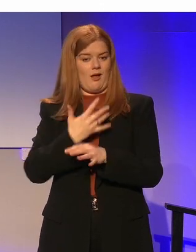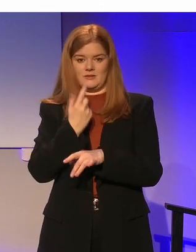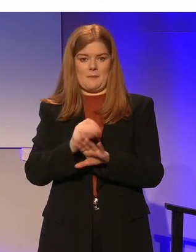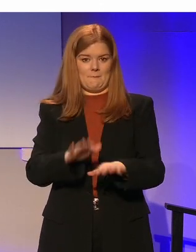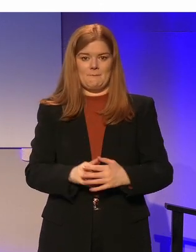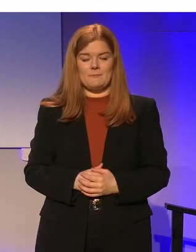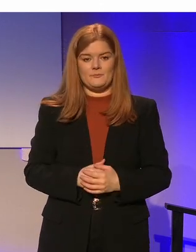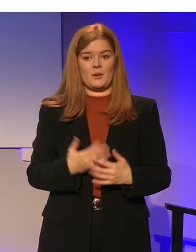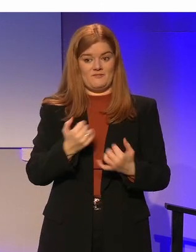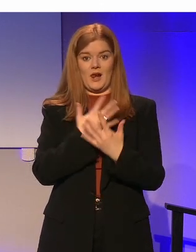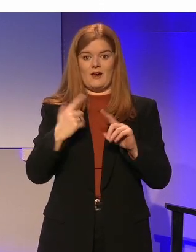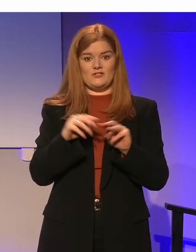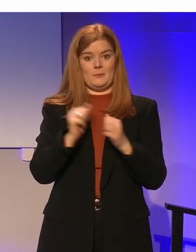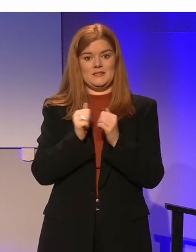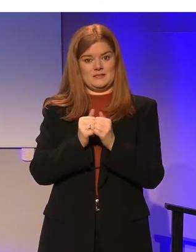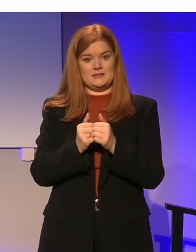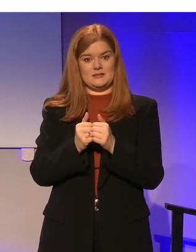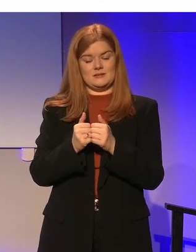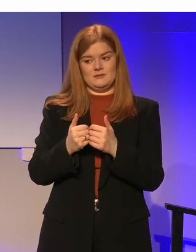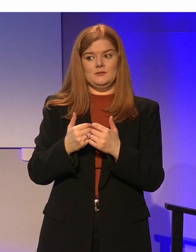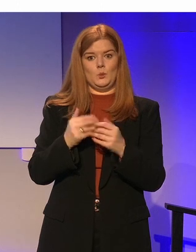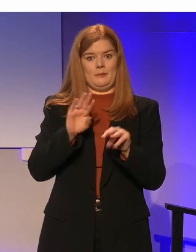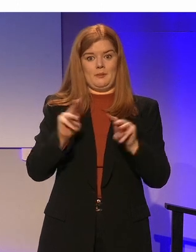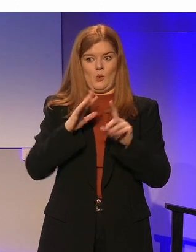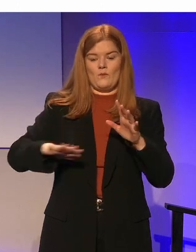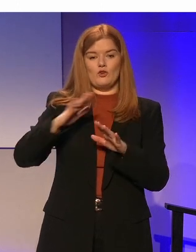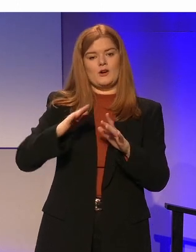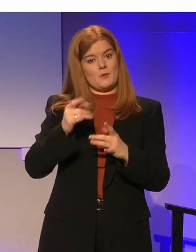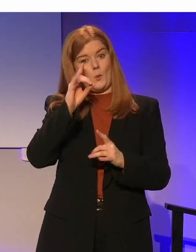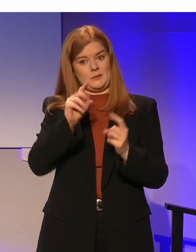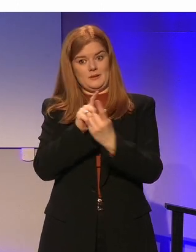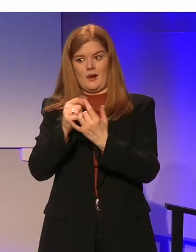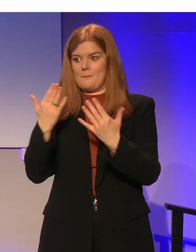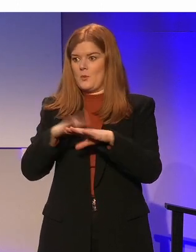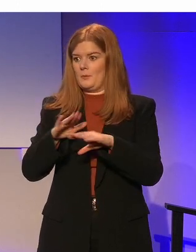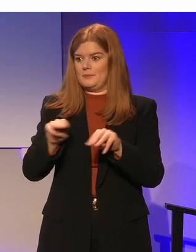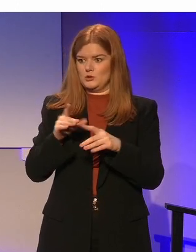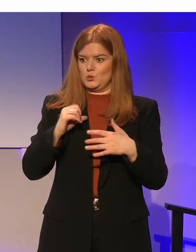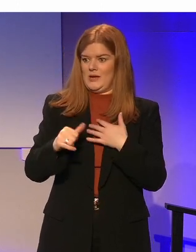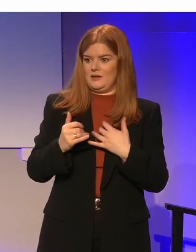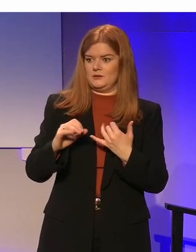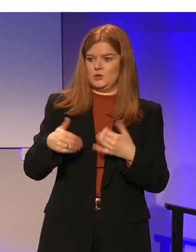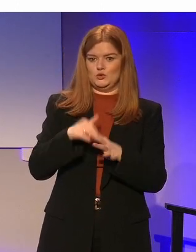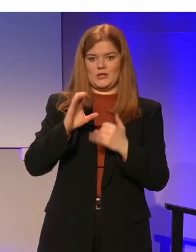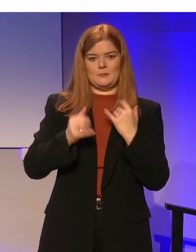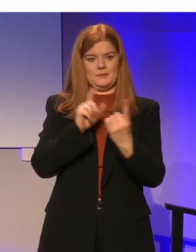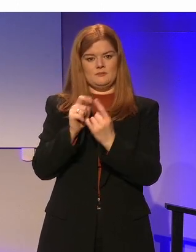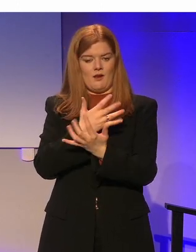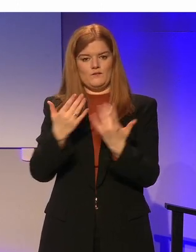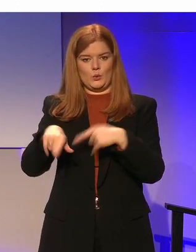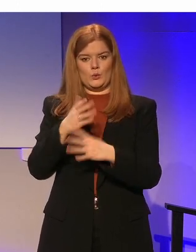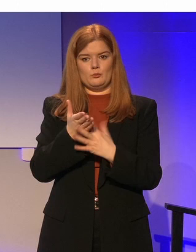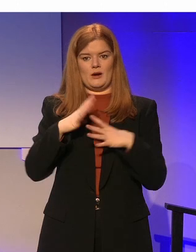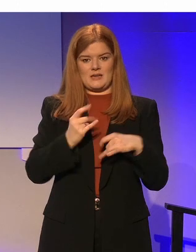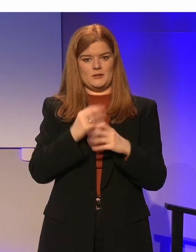time. I've had a number of meetings now with people in the sector, and I'm hoping to meet many more people, including today, having an opportunity to meet a number of you during the breaks and